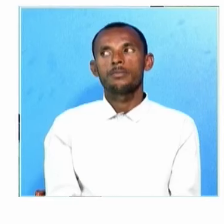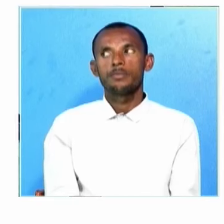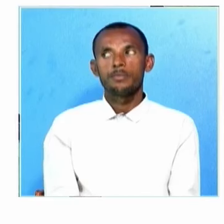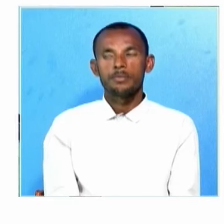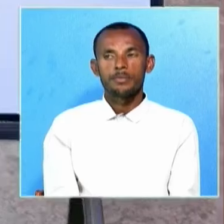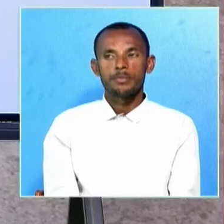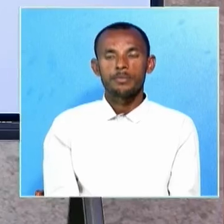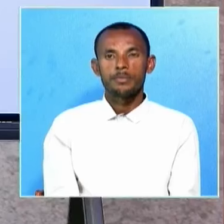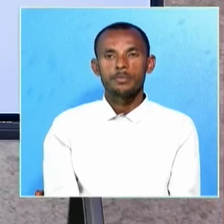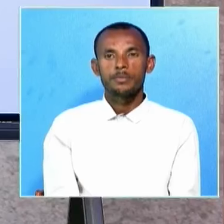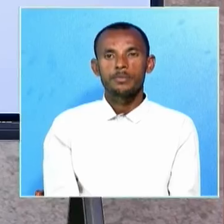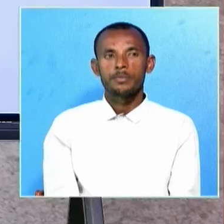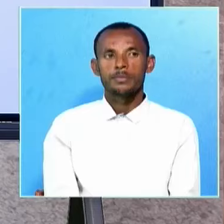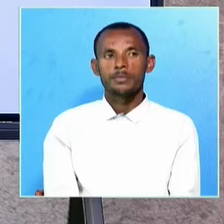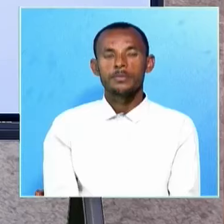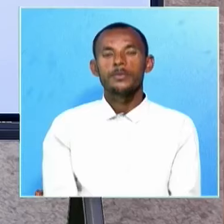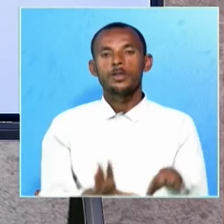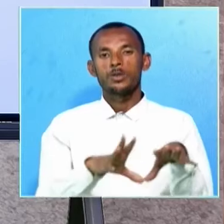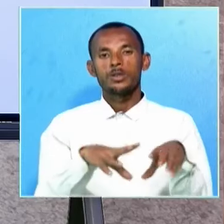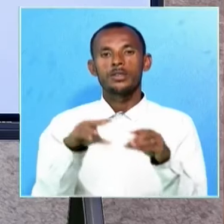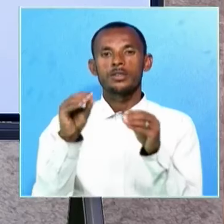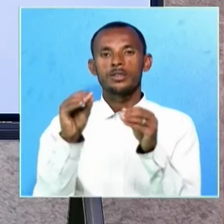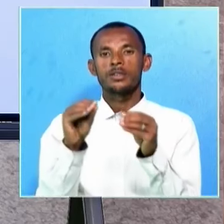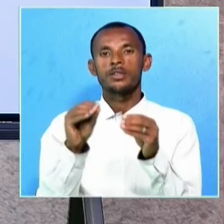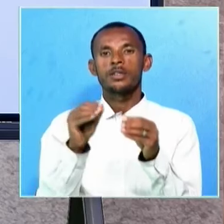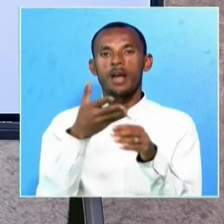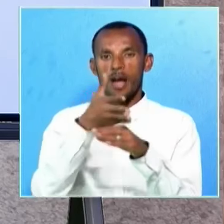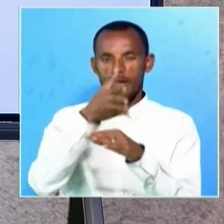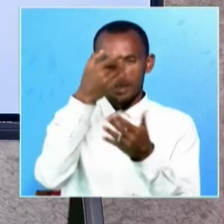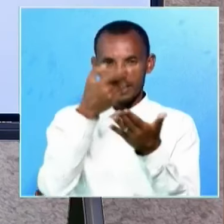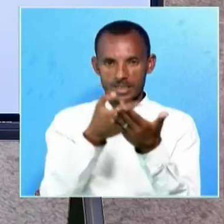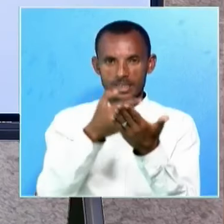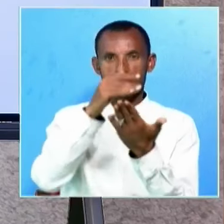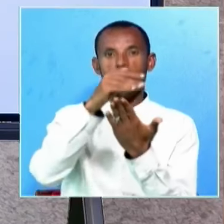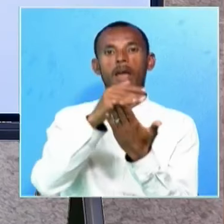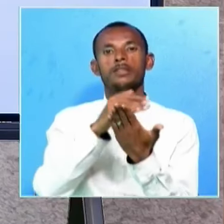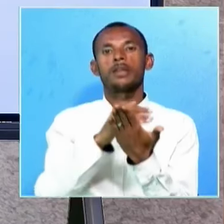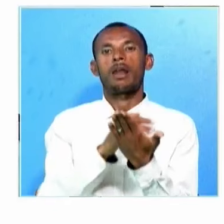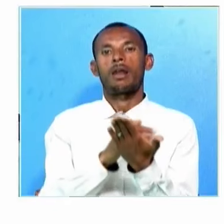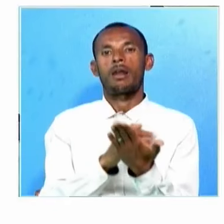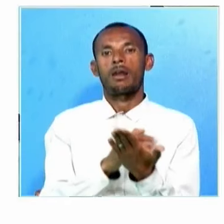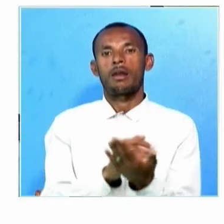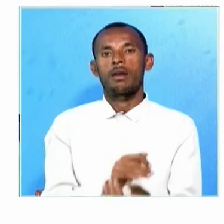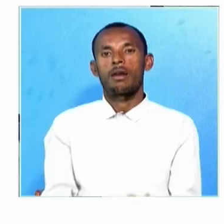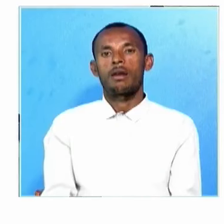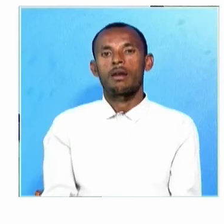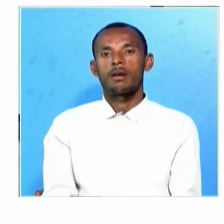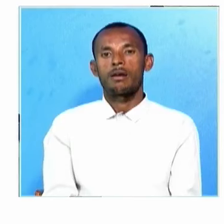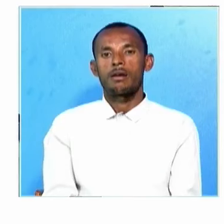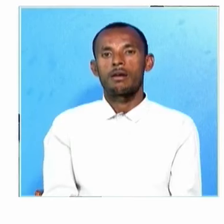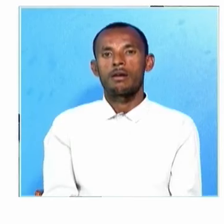Operation on sets. Students, after this lesson,